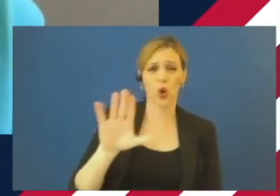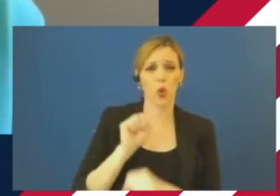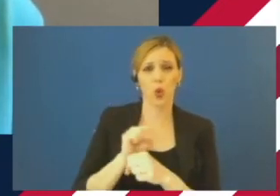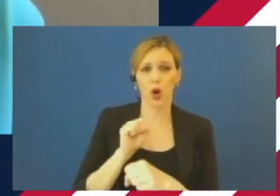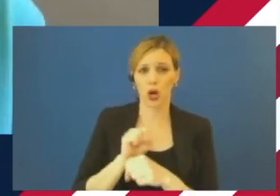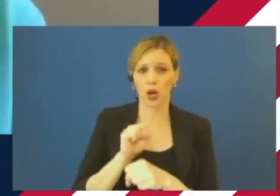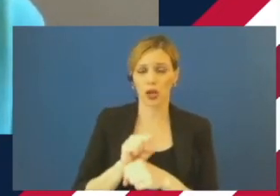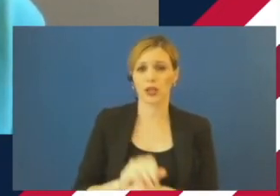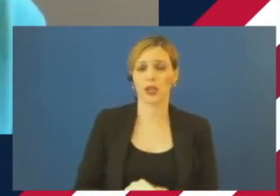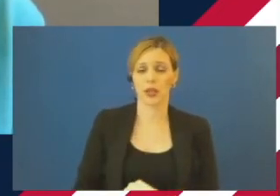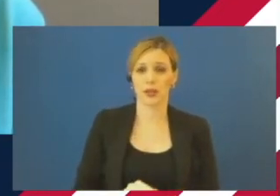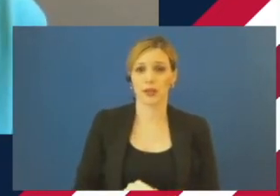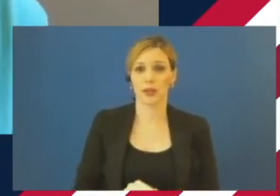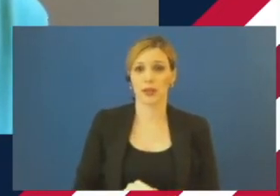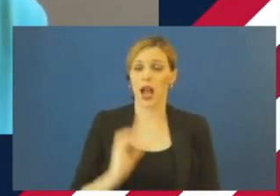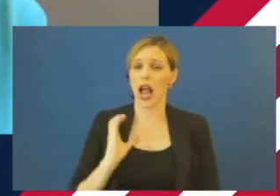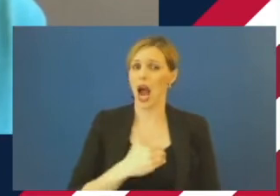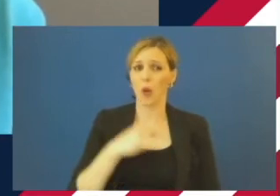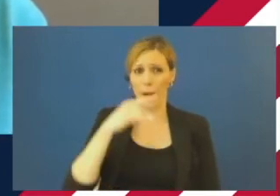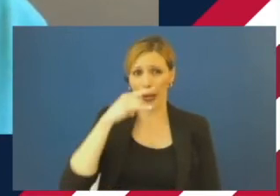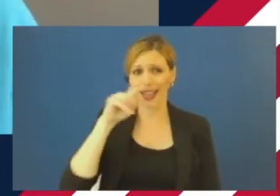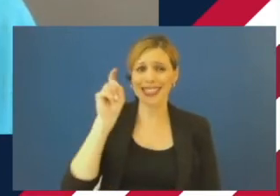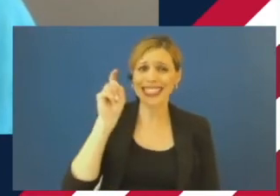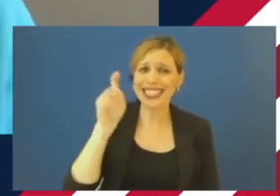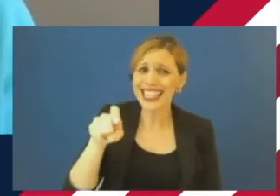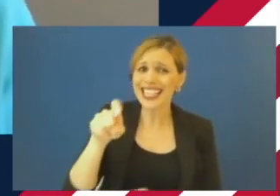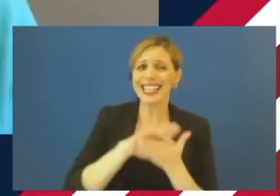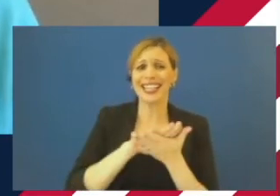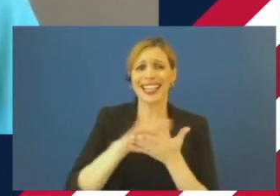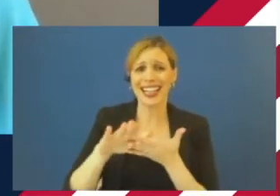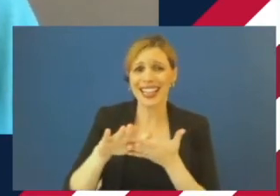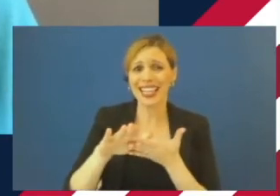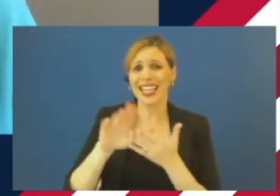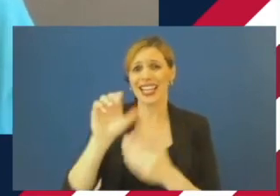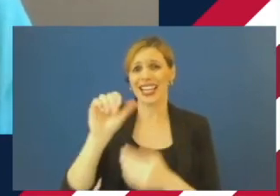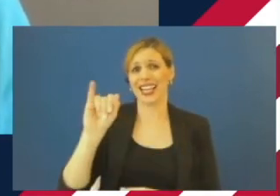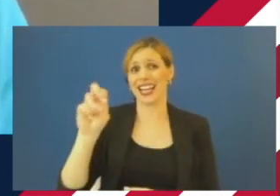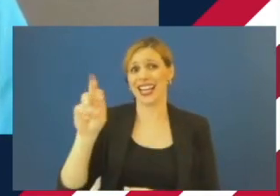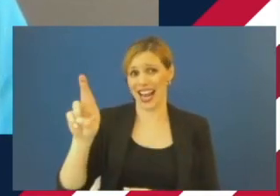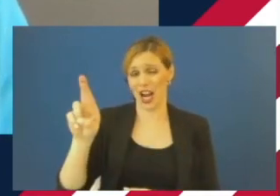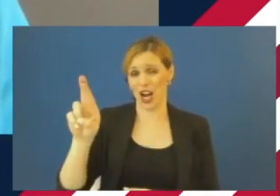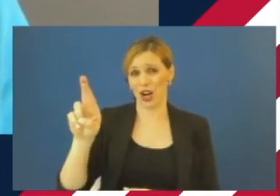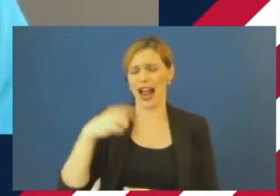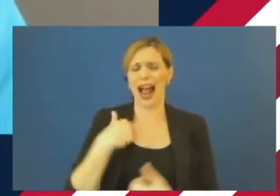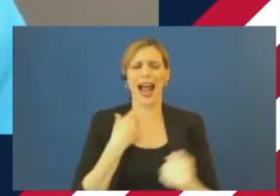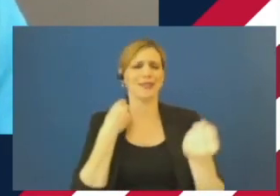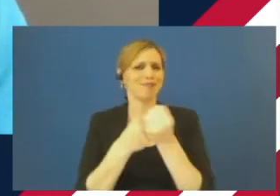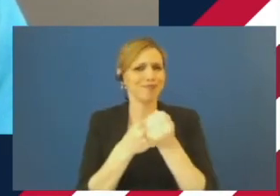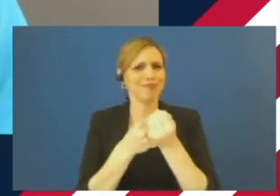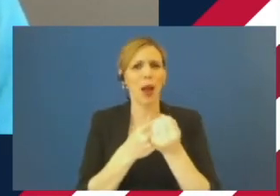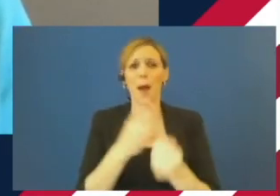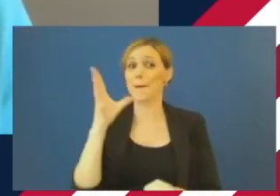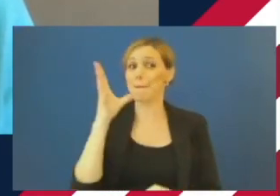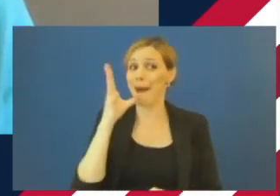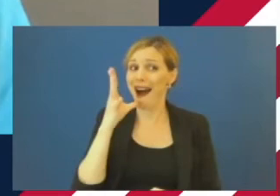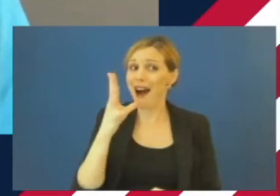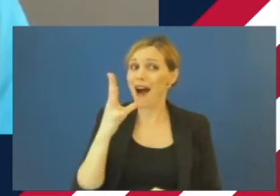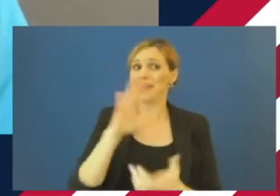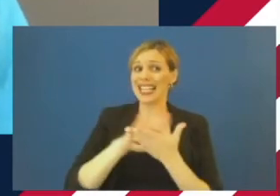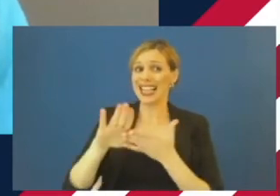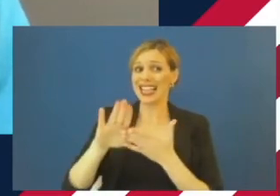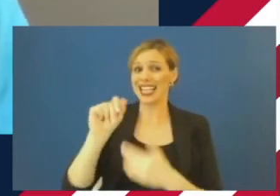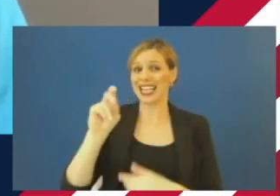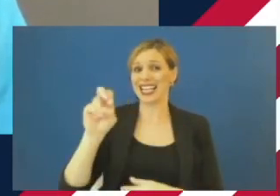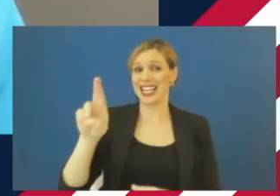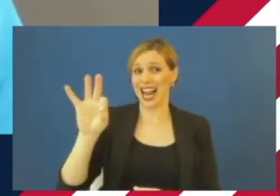our kids have clean air. I'm a huge fan of Mom's Clean Air Force and meet with them in my state and here